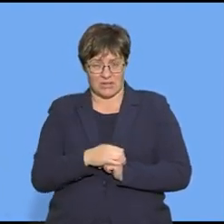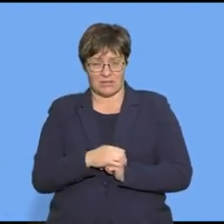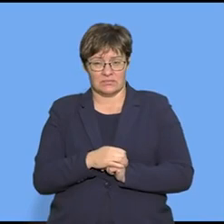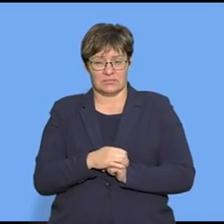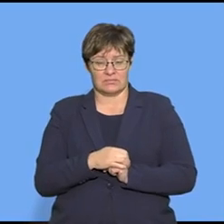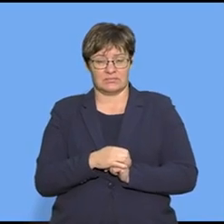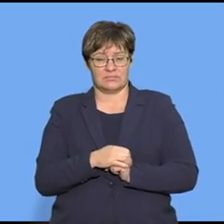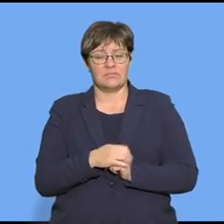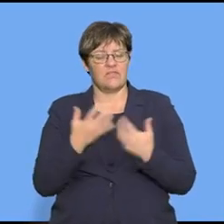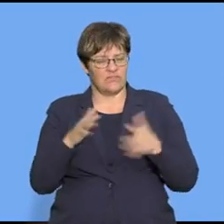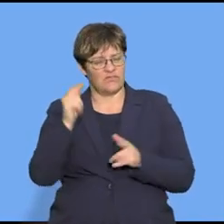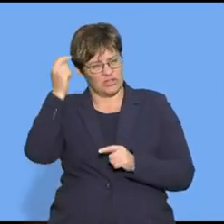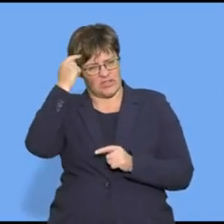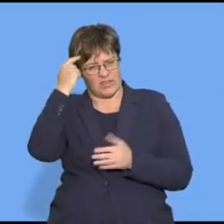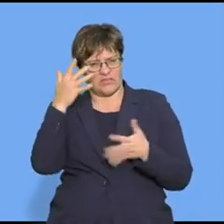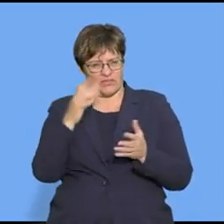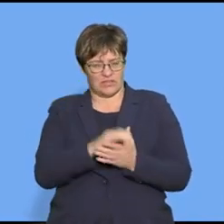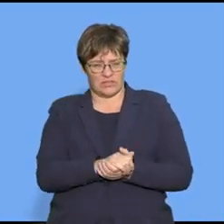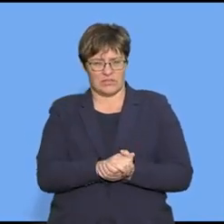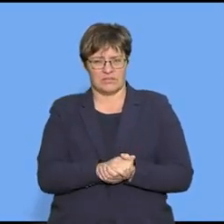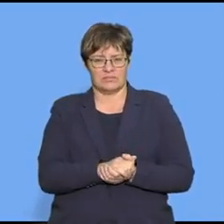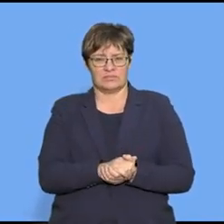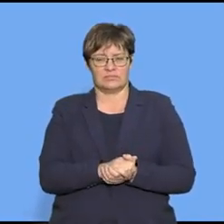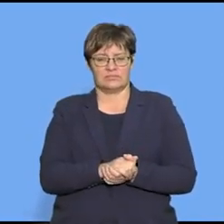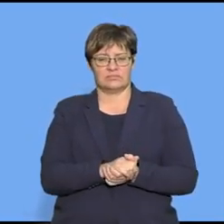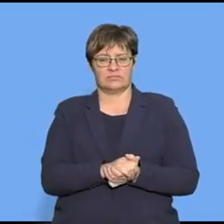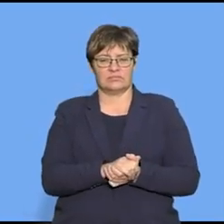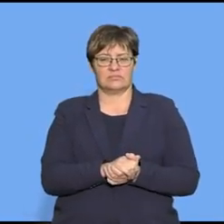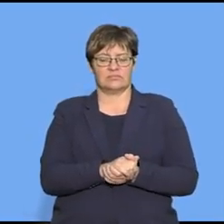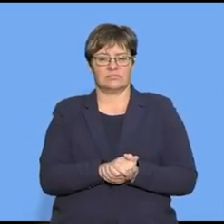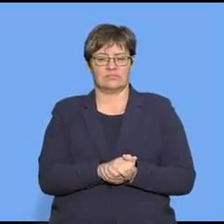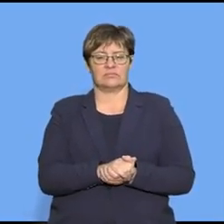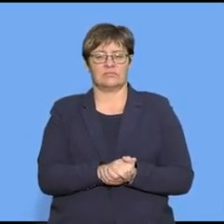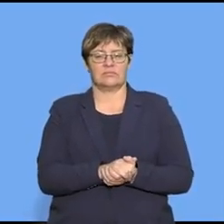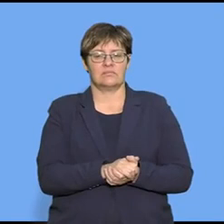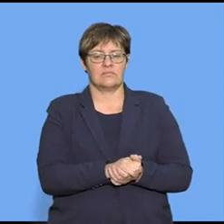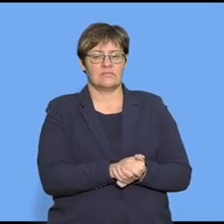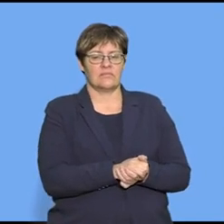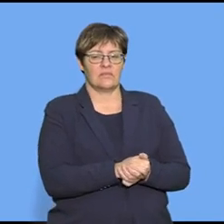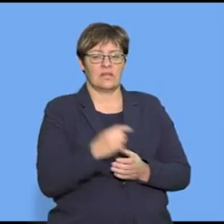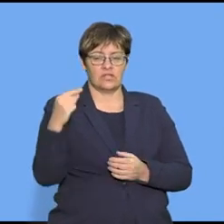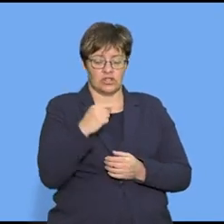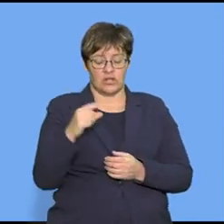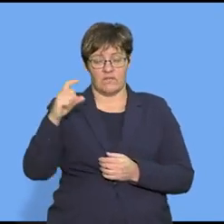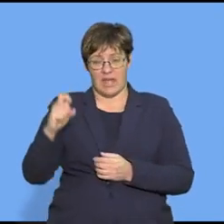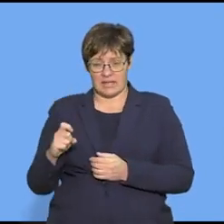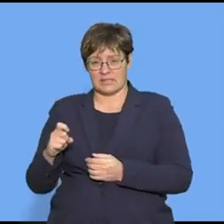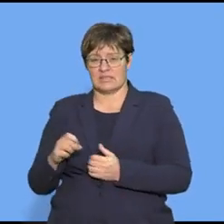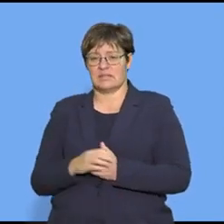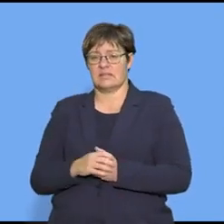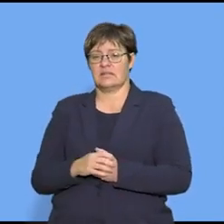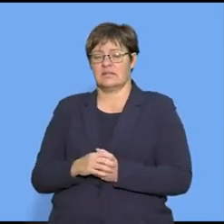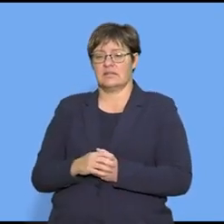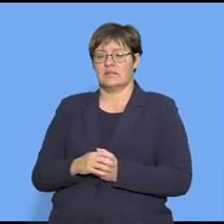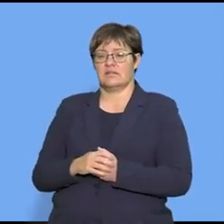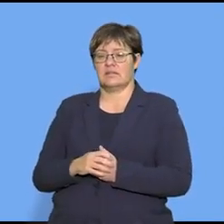Already I'm thinking about that the inverse of this will be the exponential graph. And then g of x will